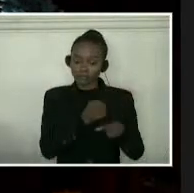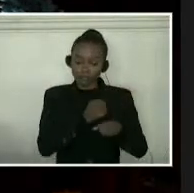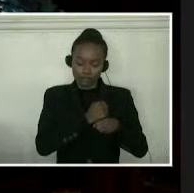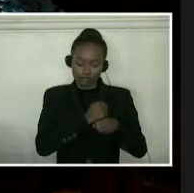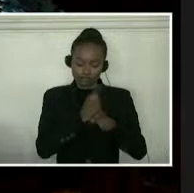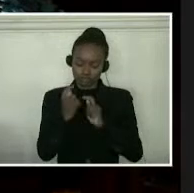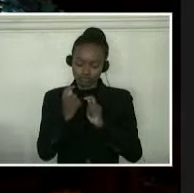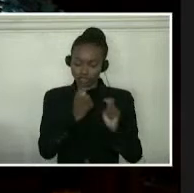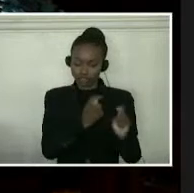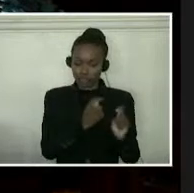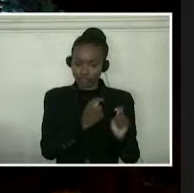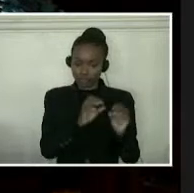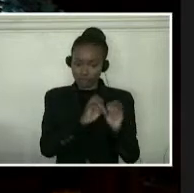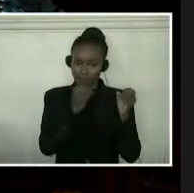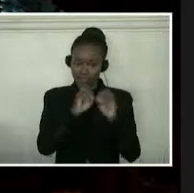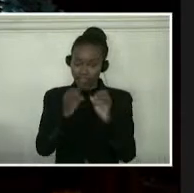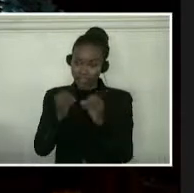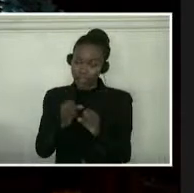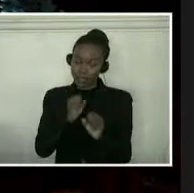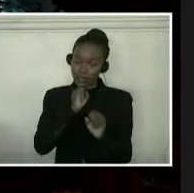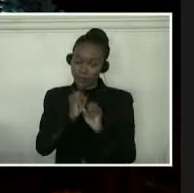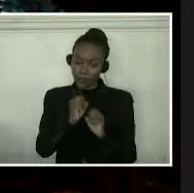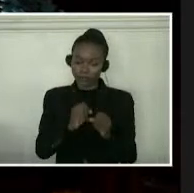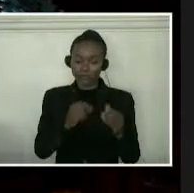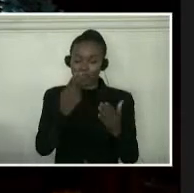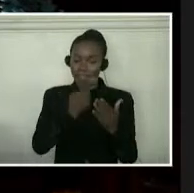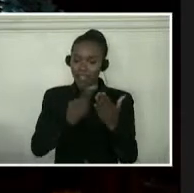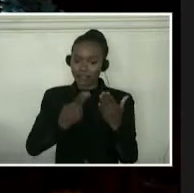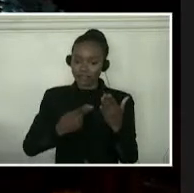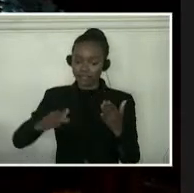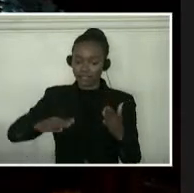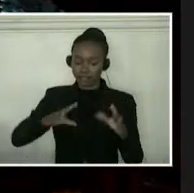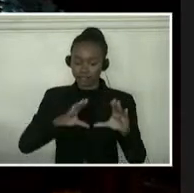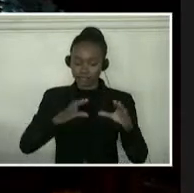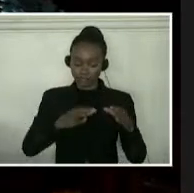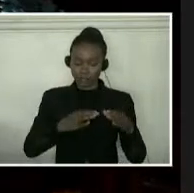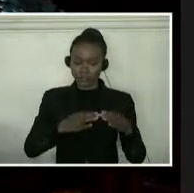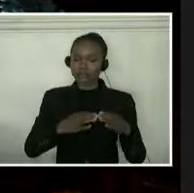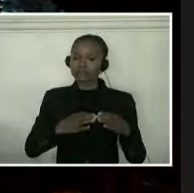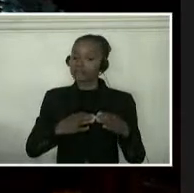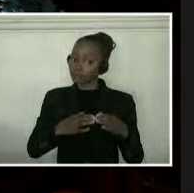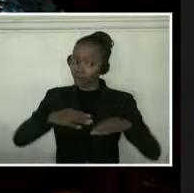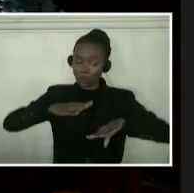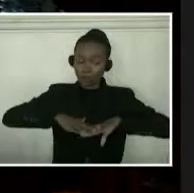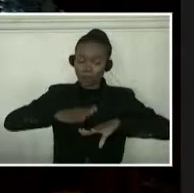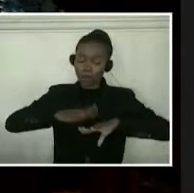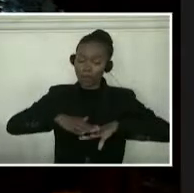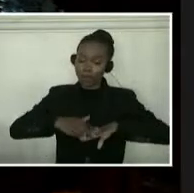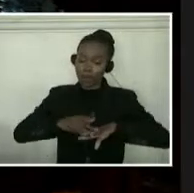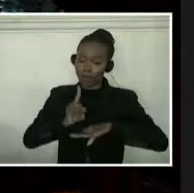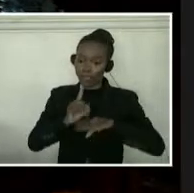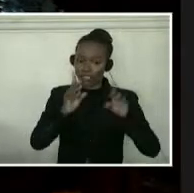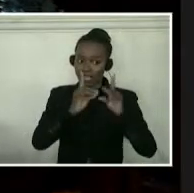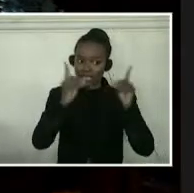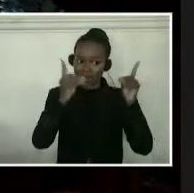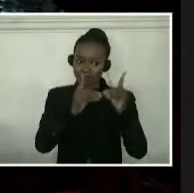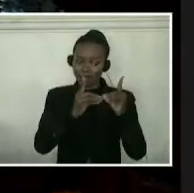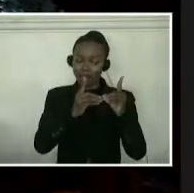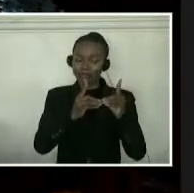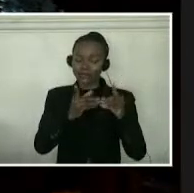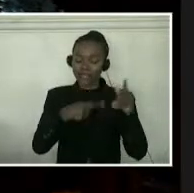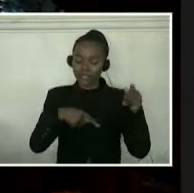organizations art councils and the rockstar at center furthermore the department that has spent